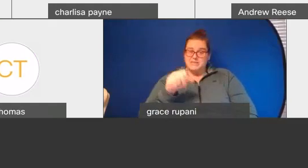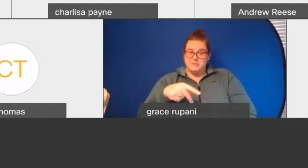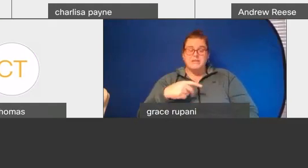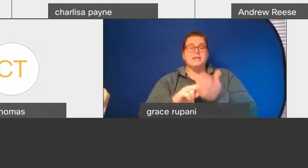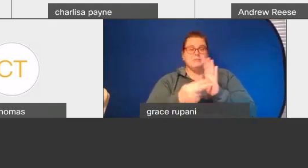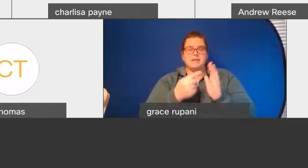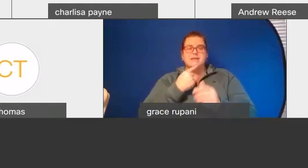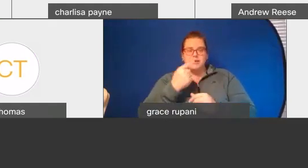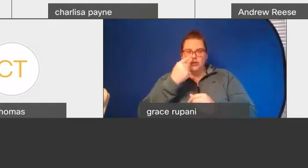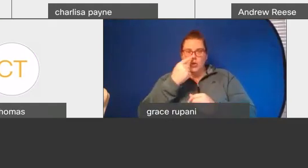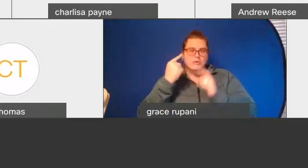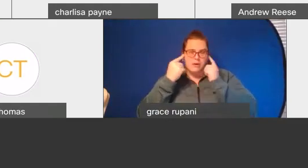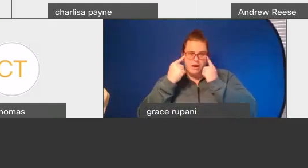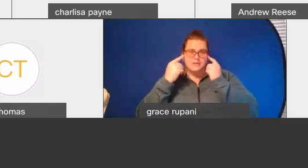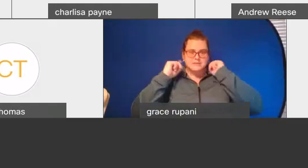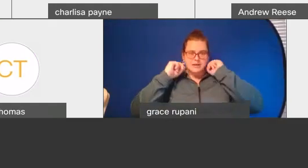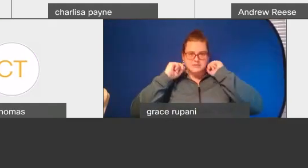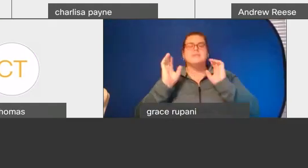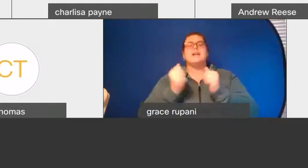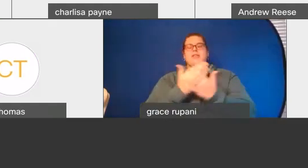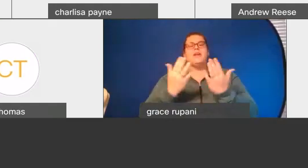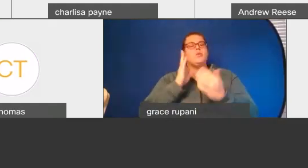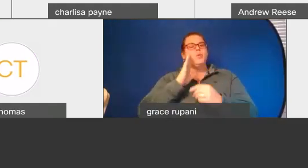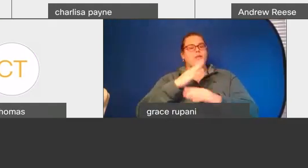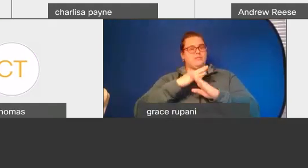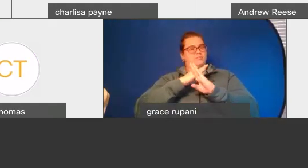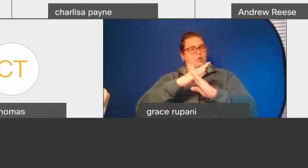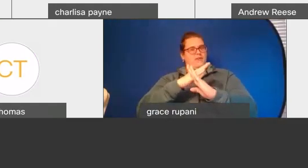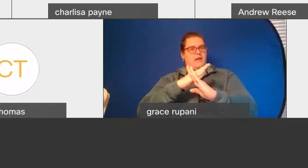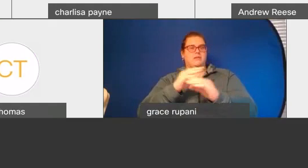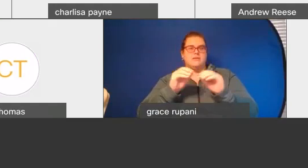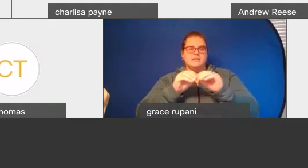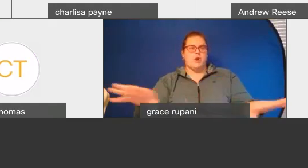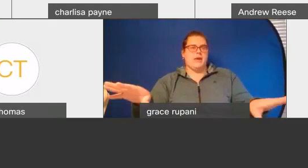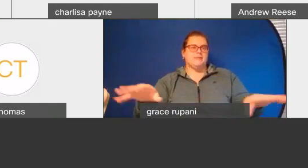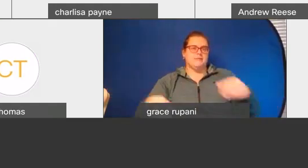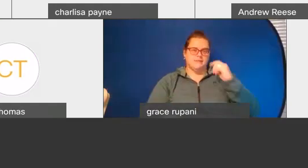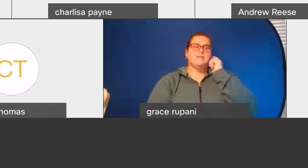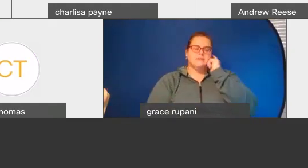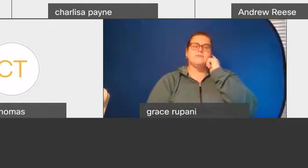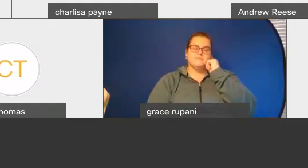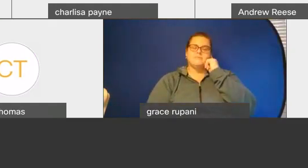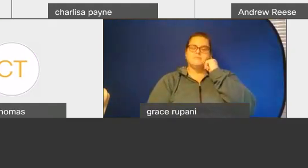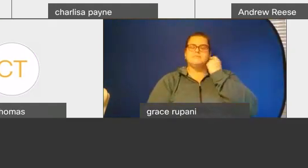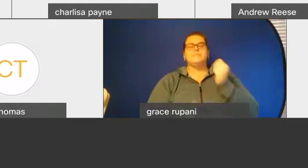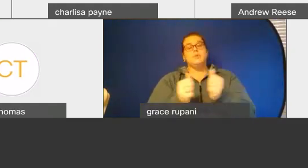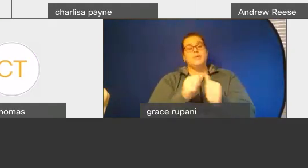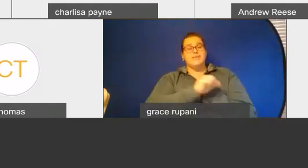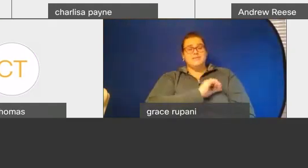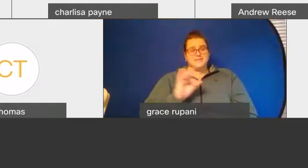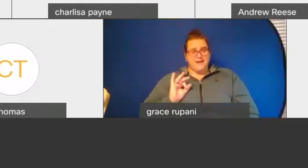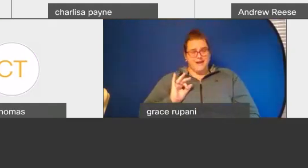of the important ways to help prevent the spread of COVID between staff and with those that you